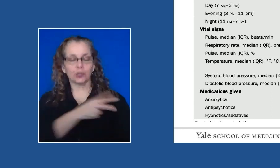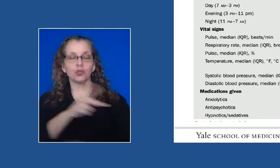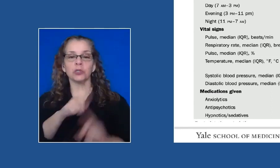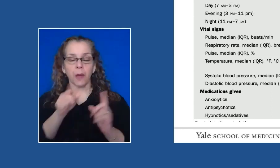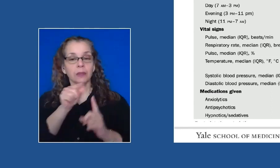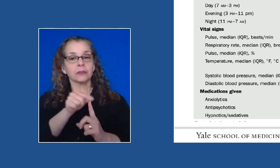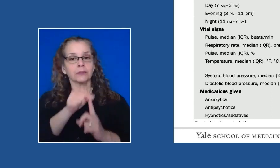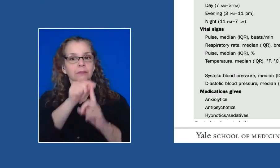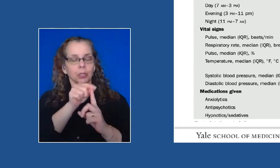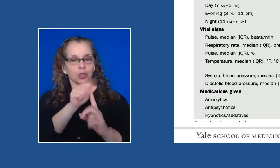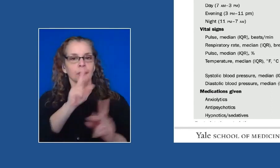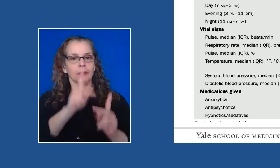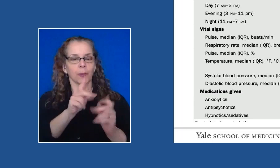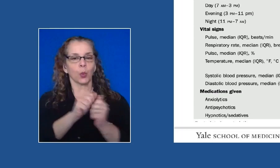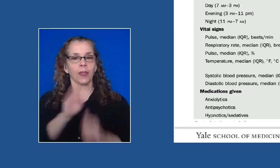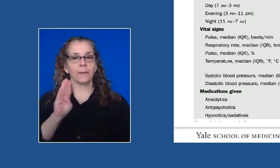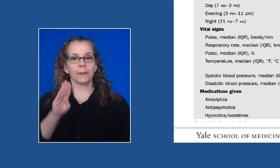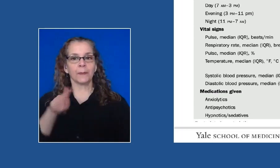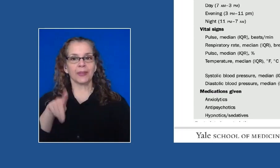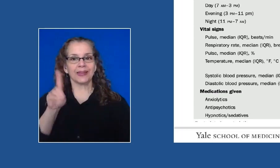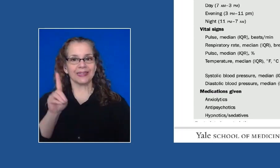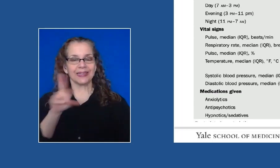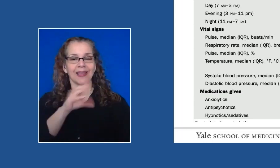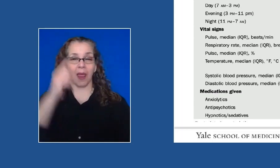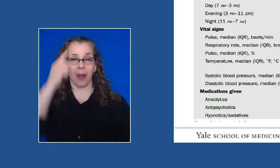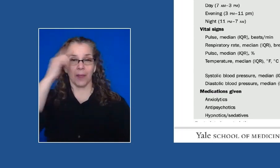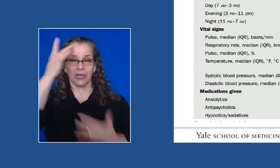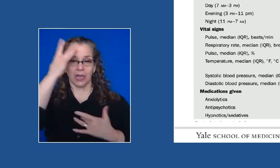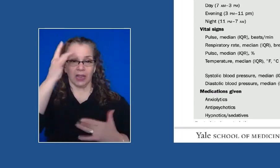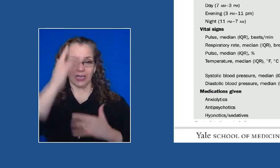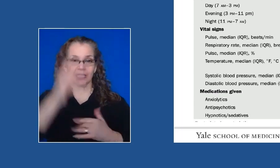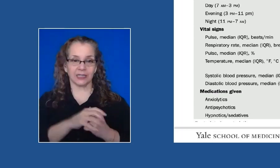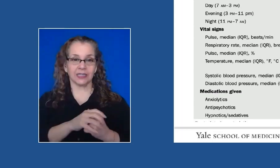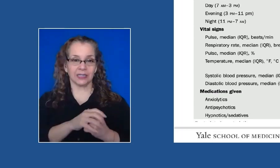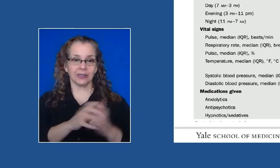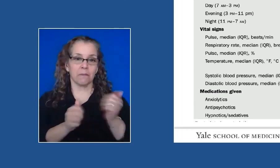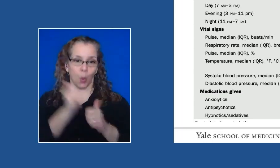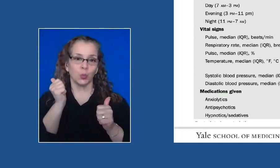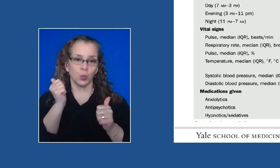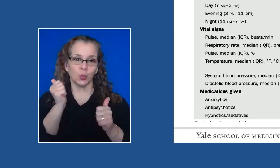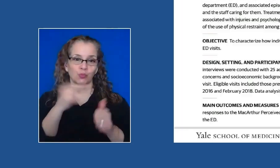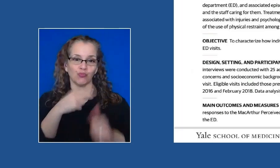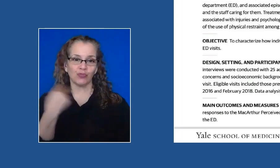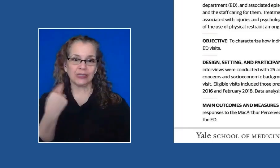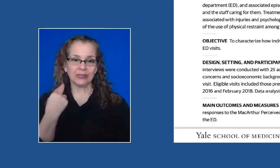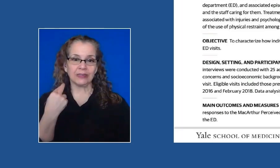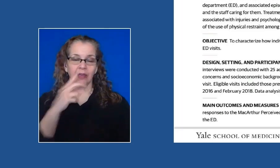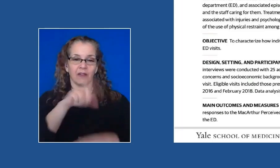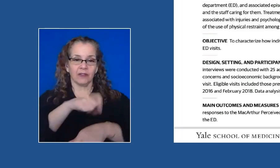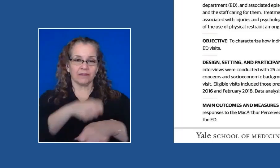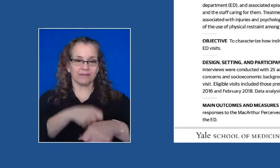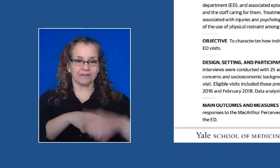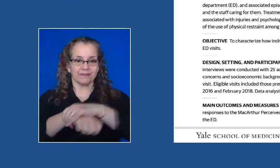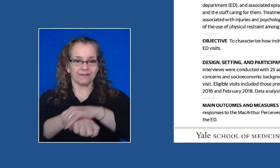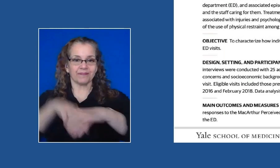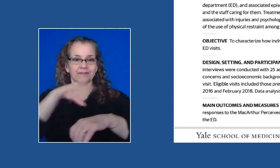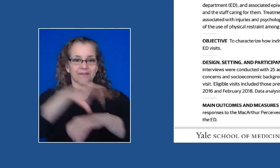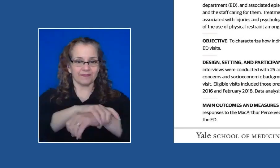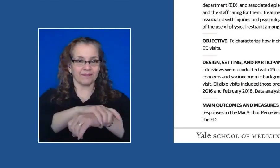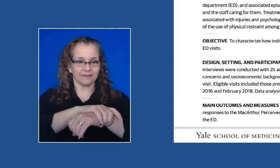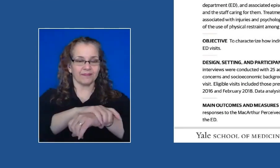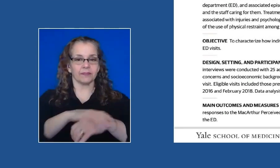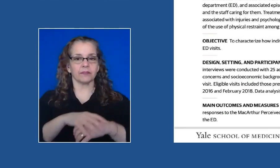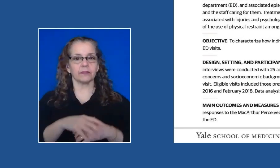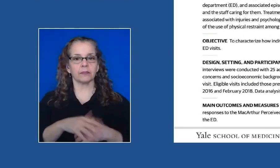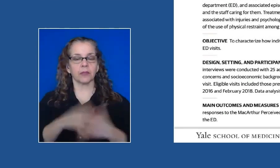disorders, personality disorders, and mental illness are the ones that are at the most risk. We also wanted to talk to these